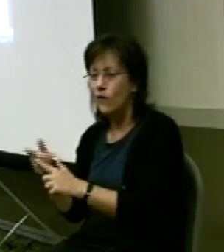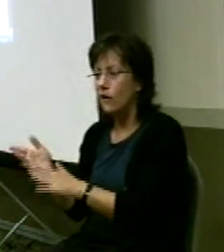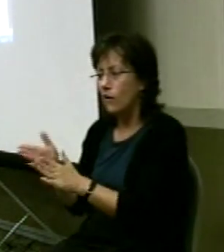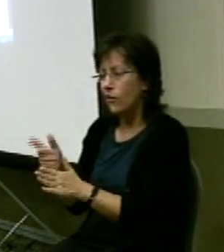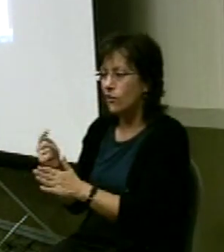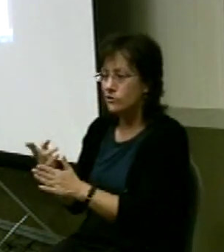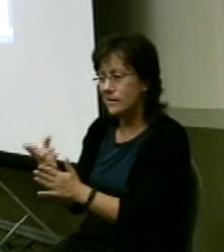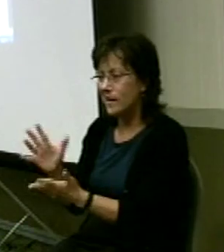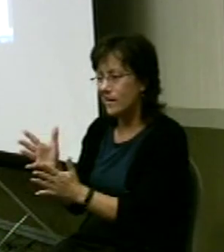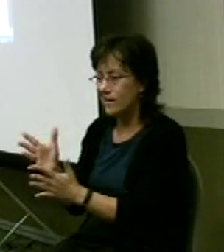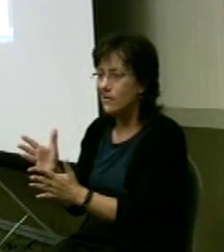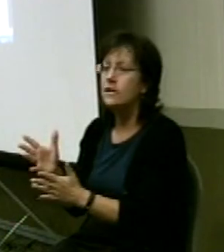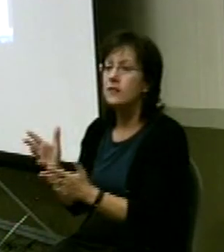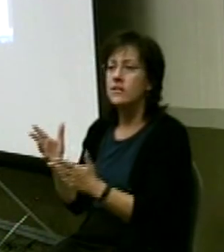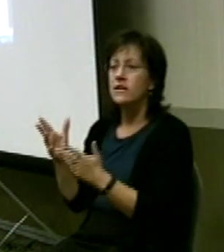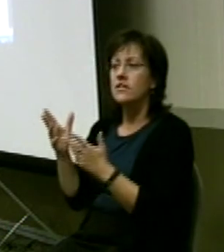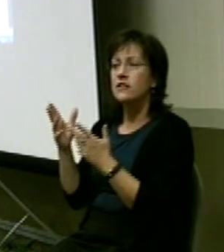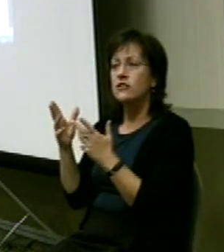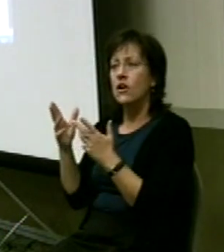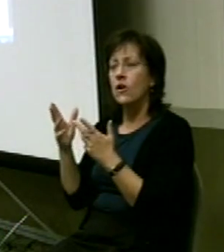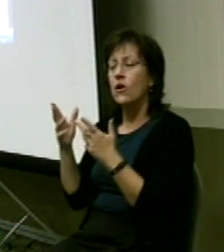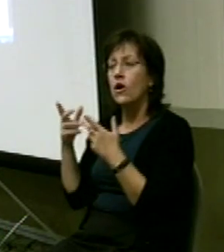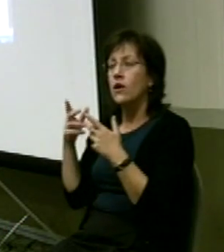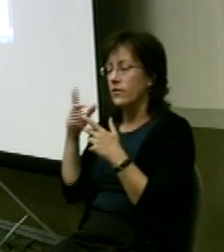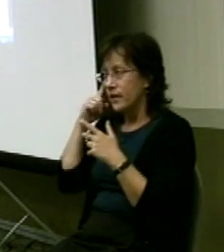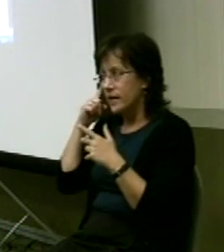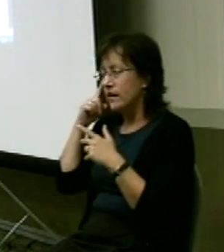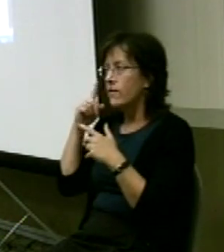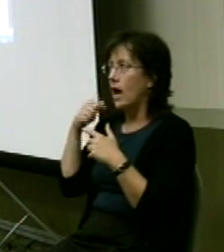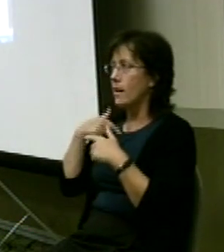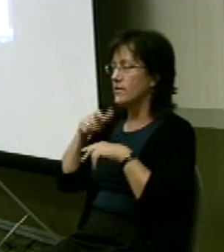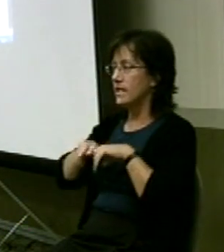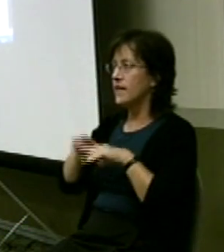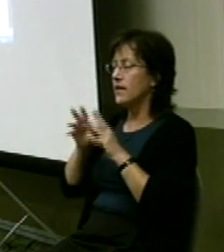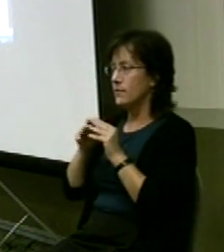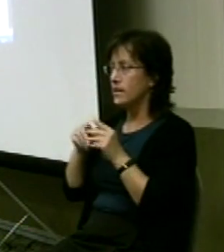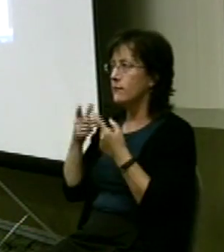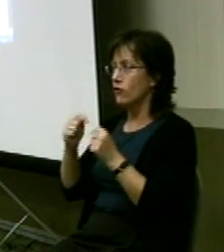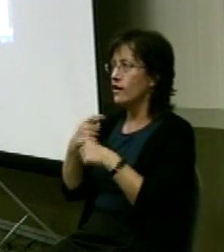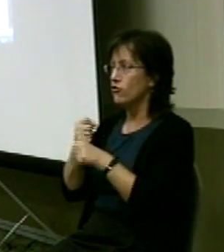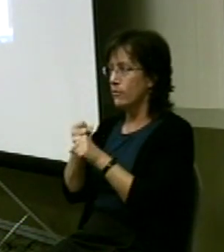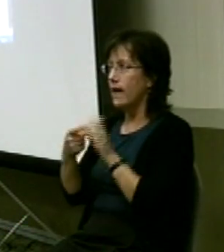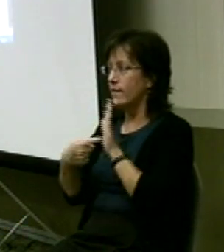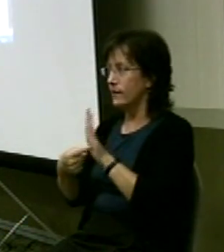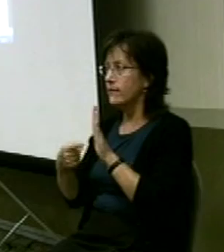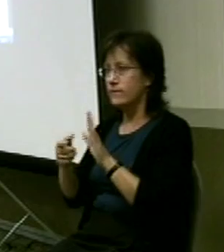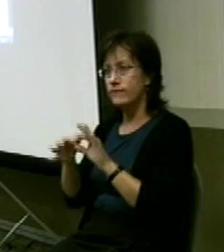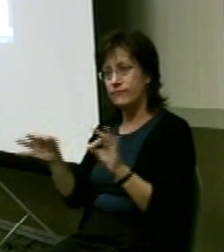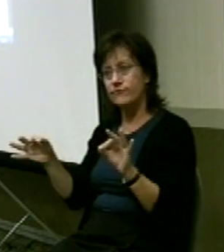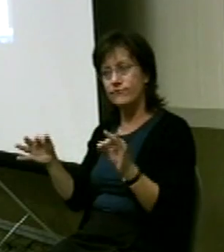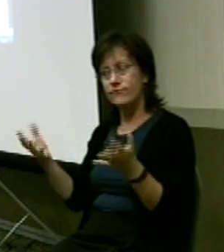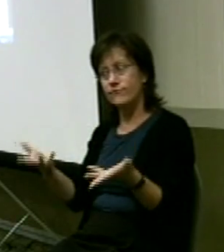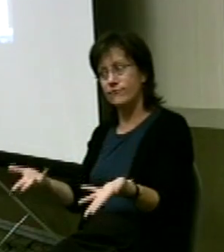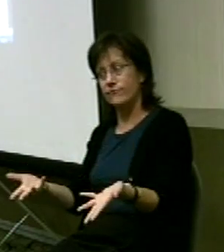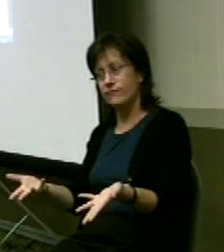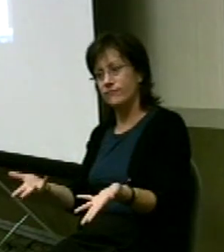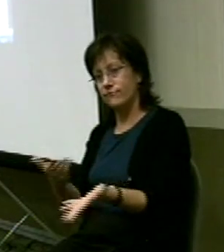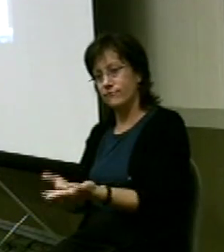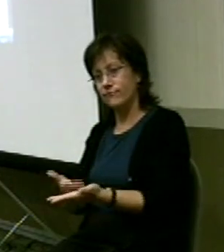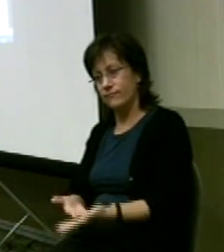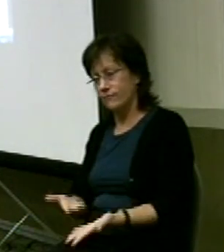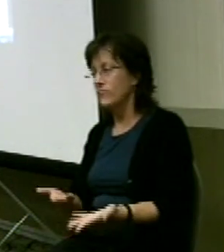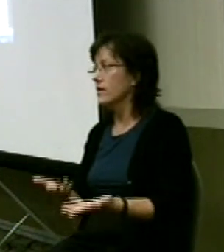try and align it so when you're sitting in a meeting and you're making a case for yourself and your interventions, they're not working, oh, you know, we got to do this and